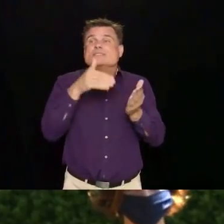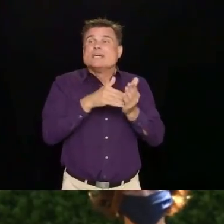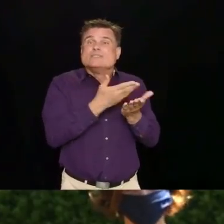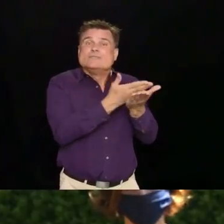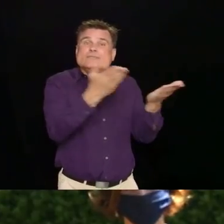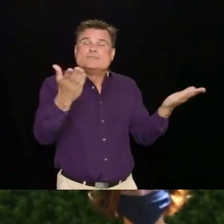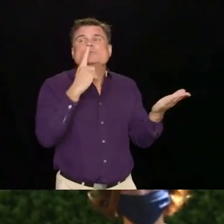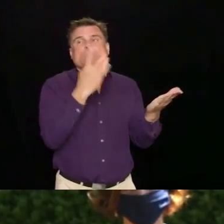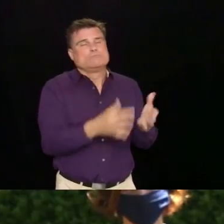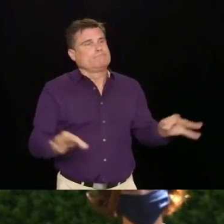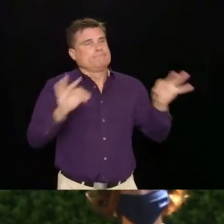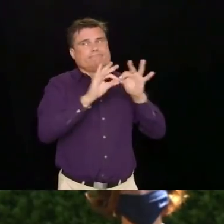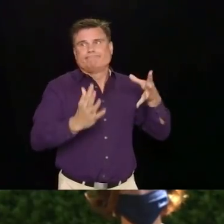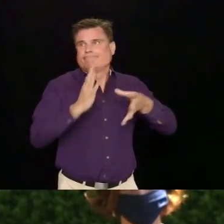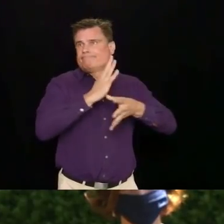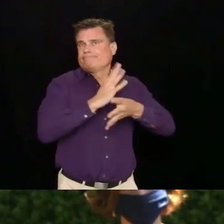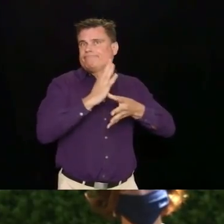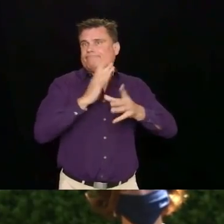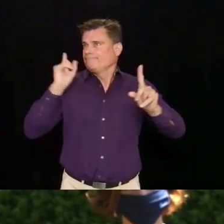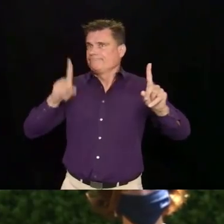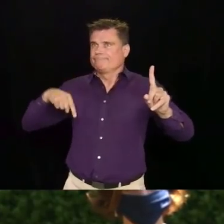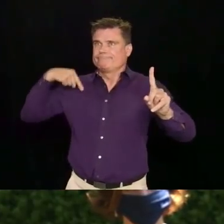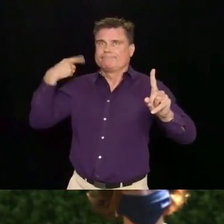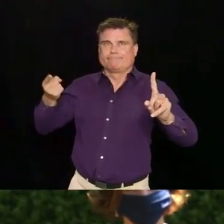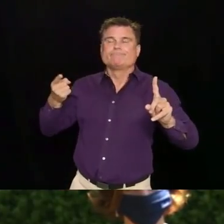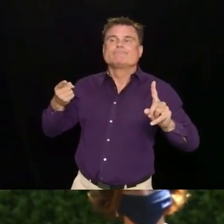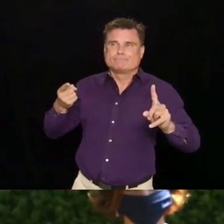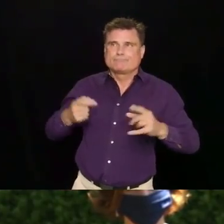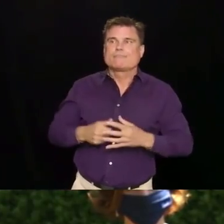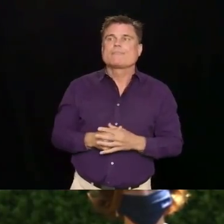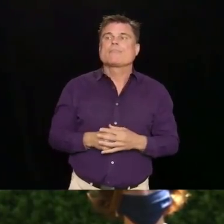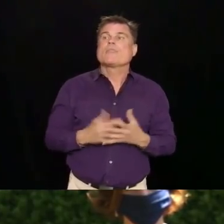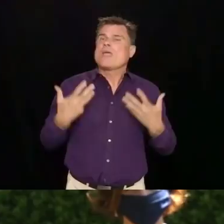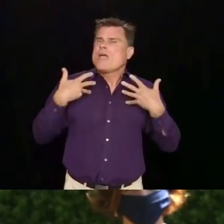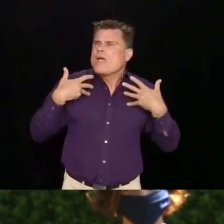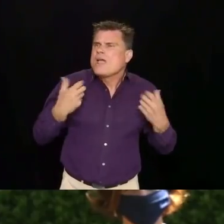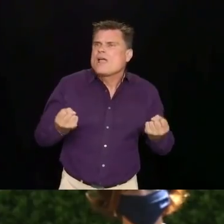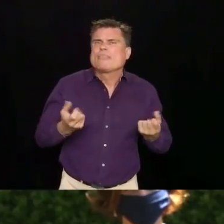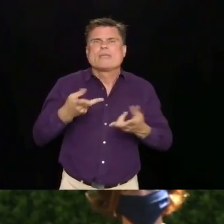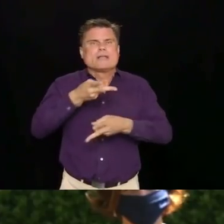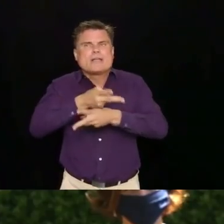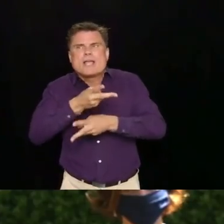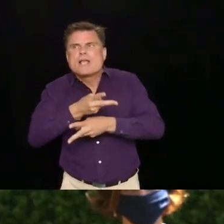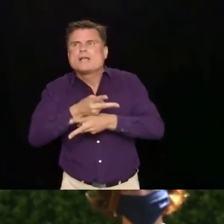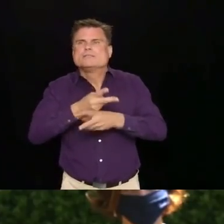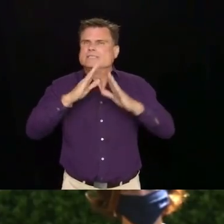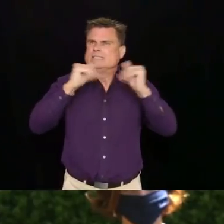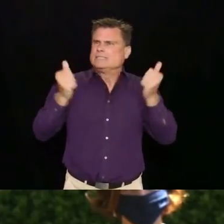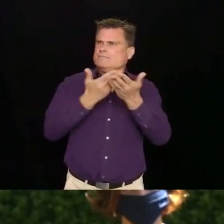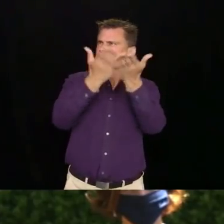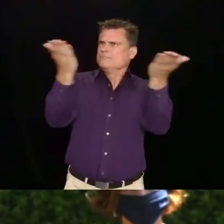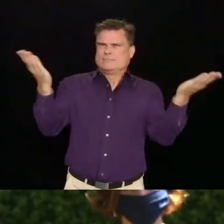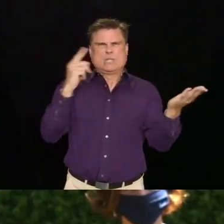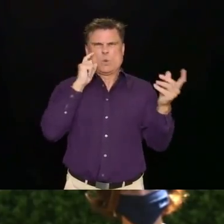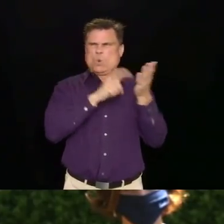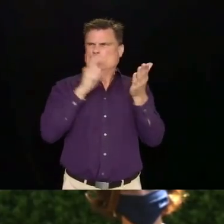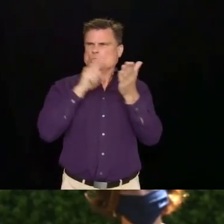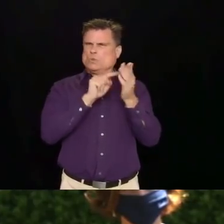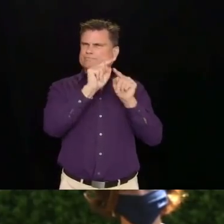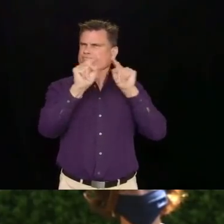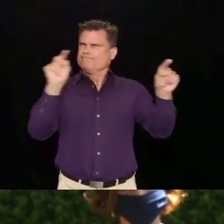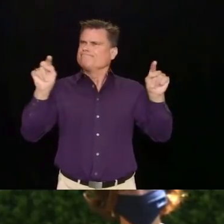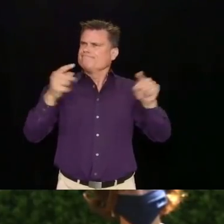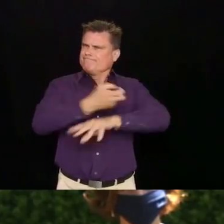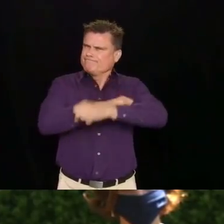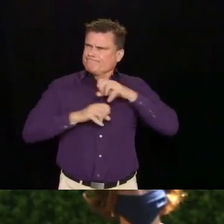since 2017 in our healthcare system. And you can see that in the actions taken. When I became